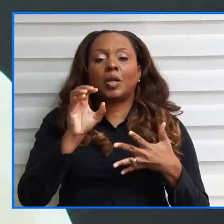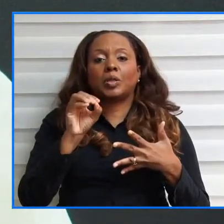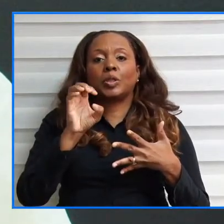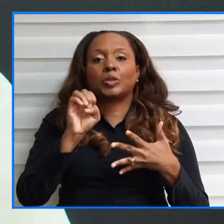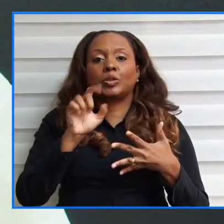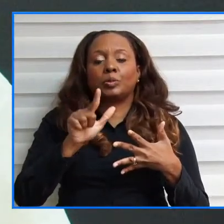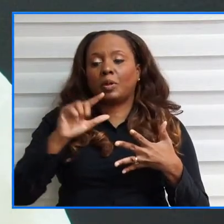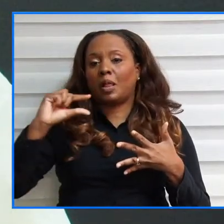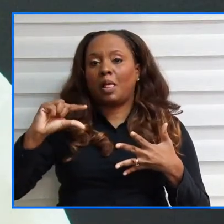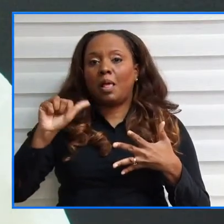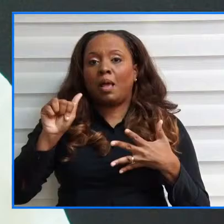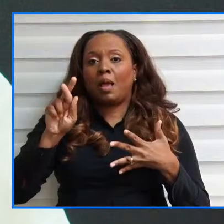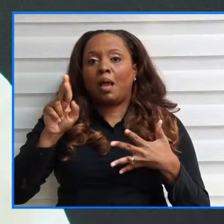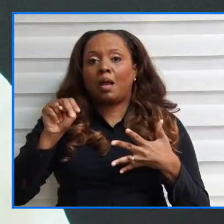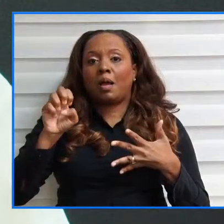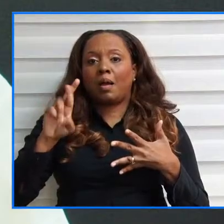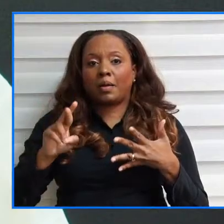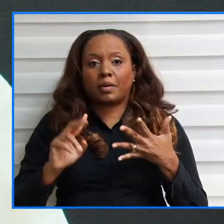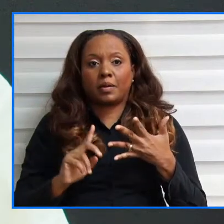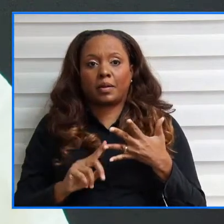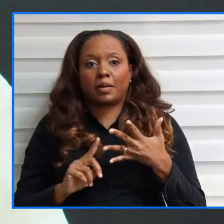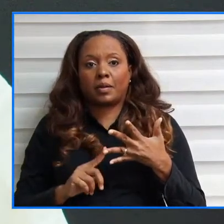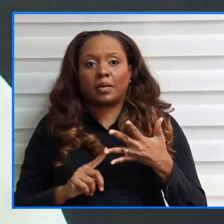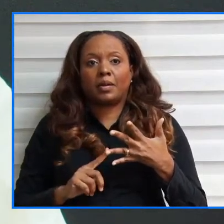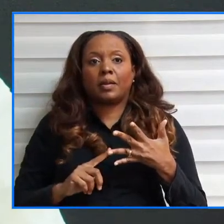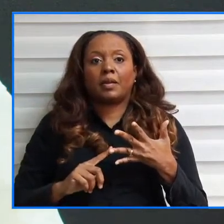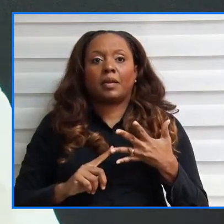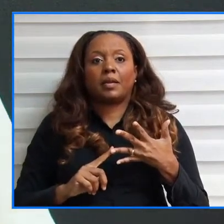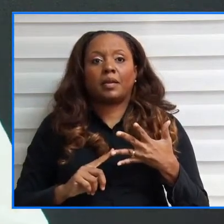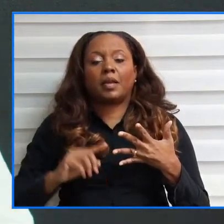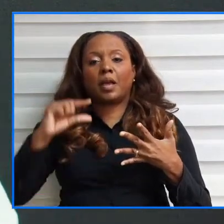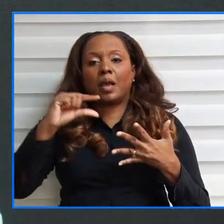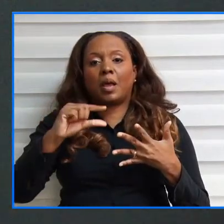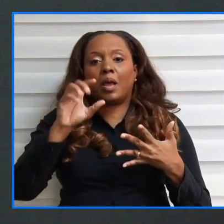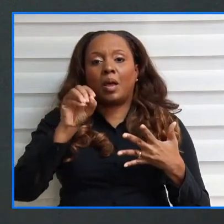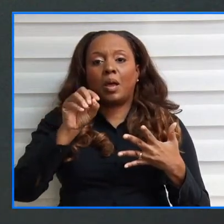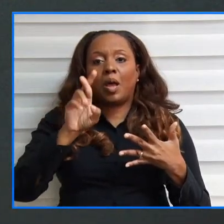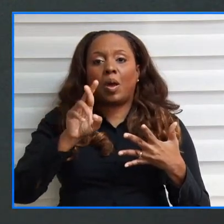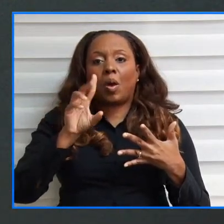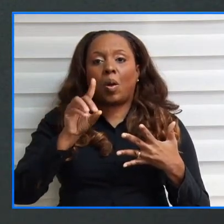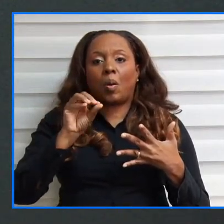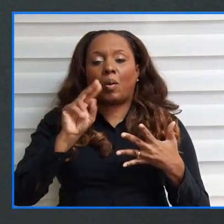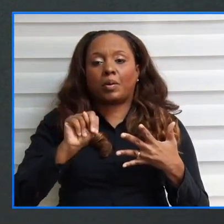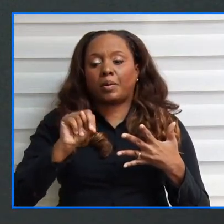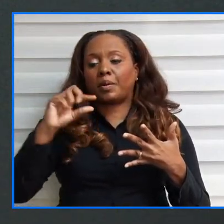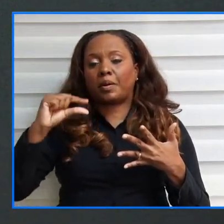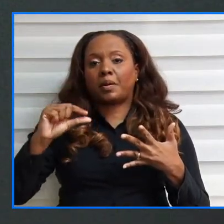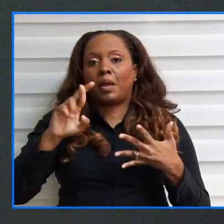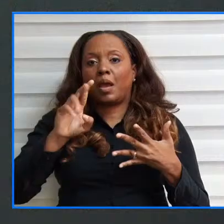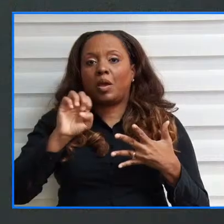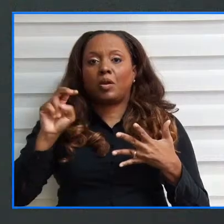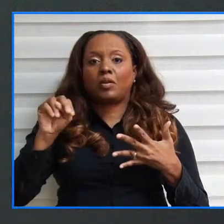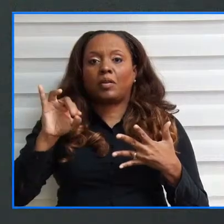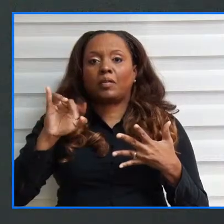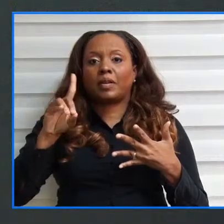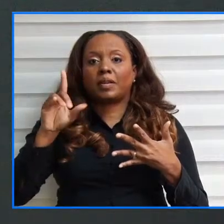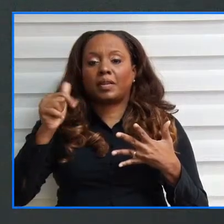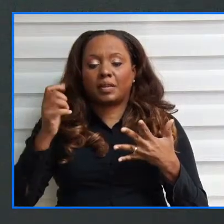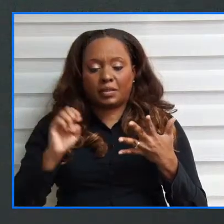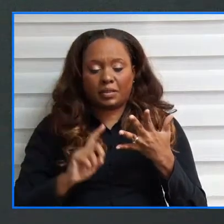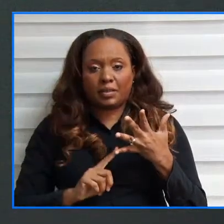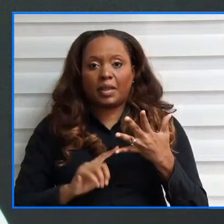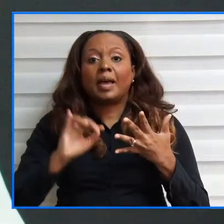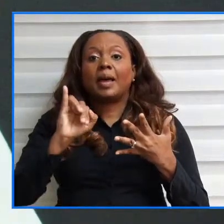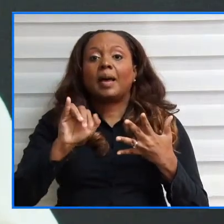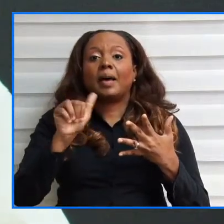Joel Garner, Sir Cuthbert, Gordon Greenwich, and Ian Bradshaw, and the president of the